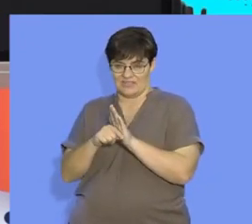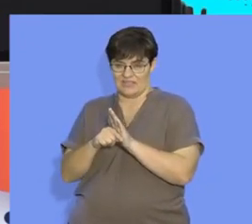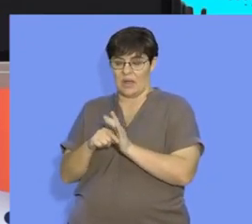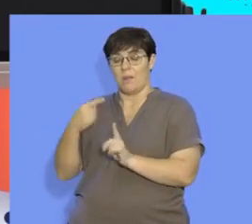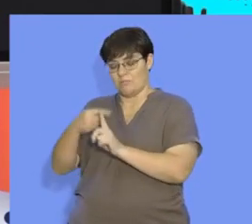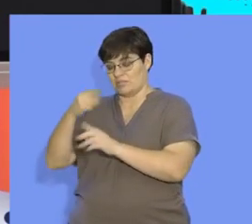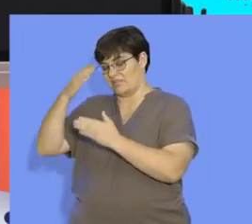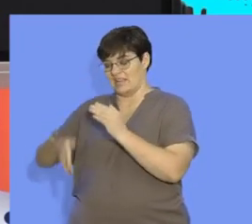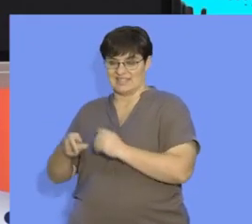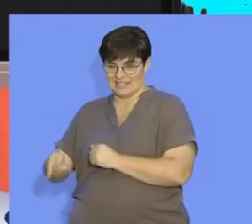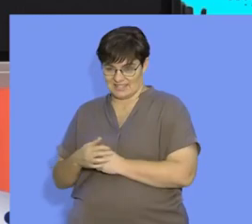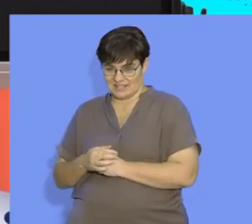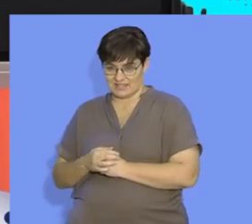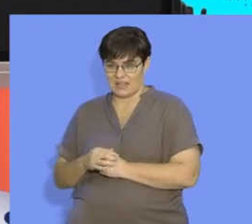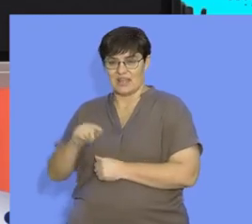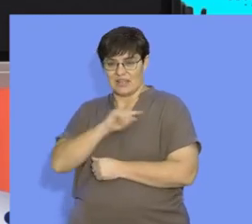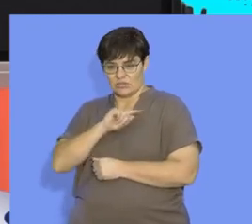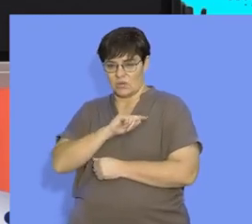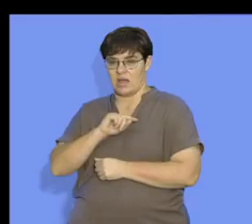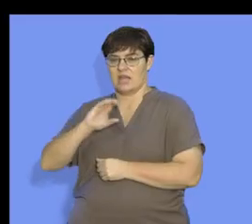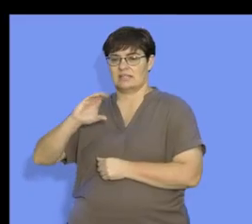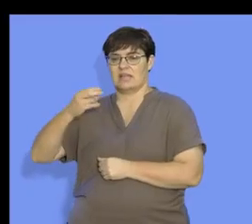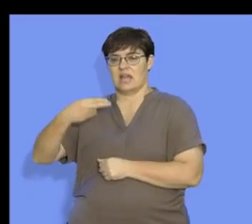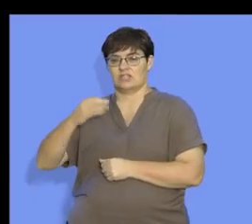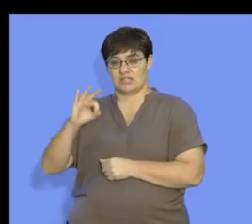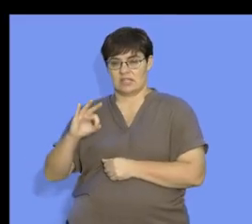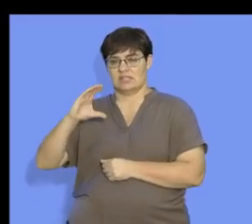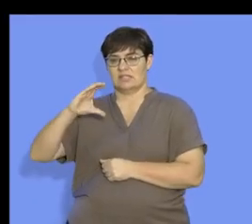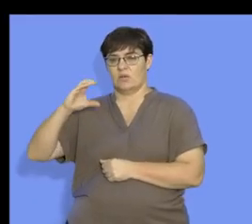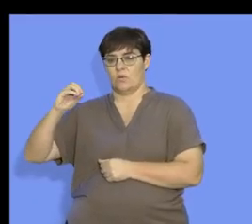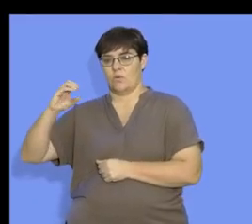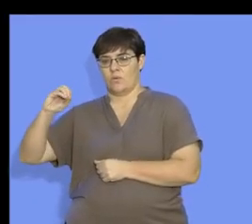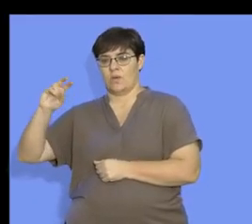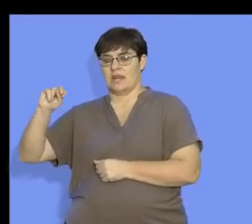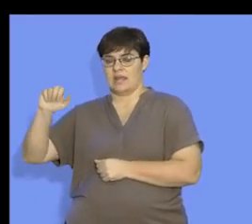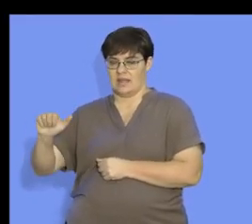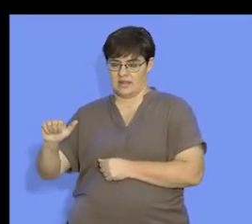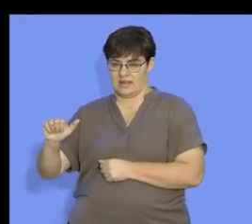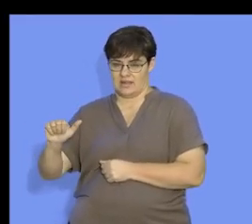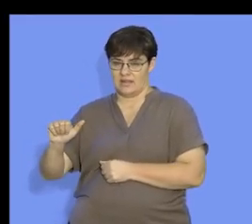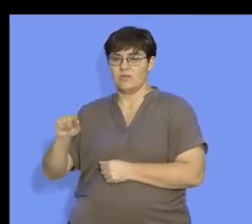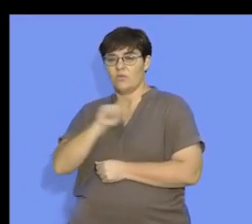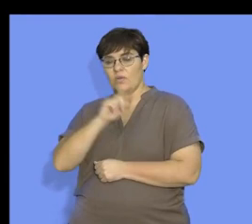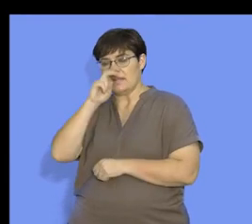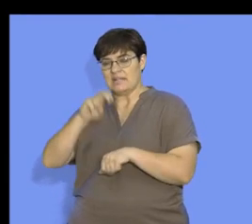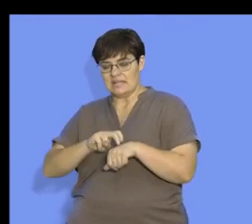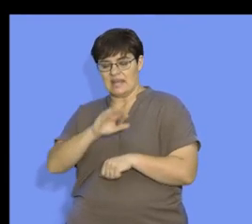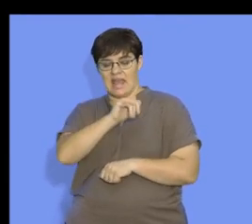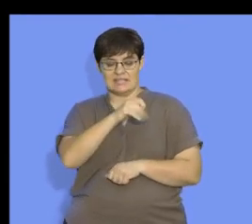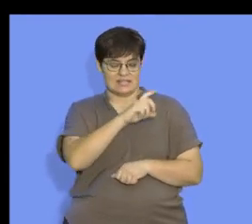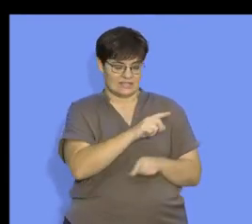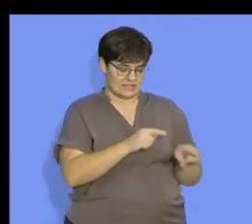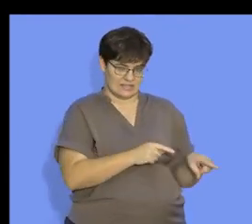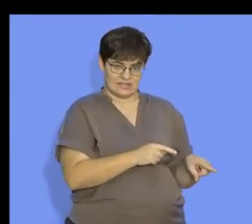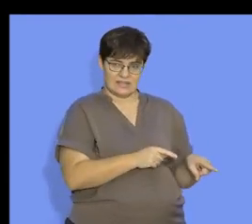negative and then end with the positive cation. So that's why we are there. So we definitely need some acid